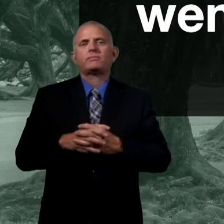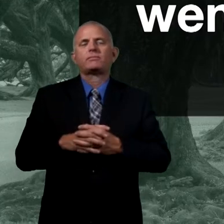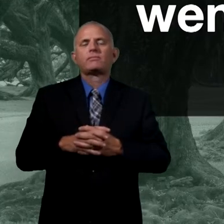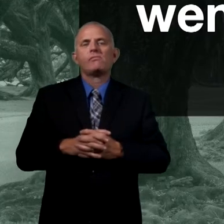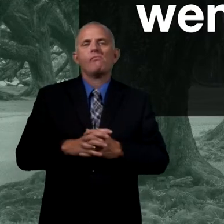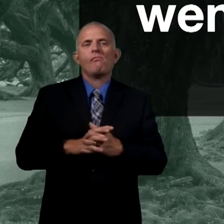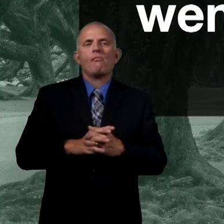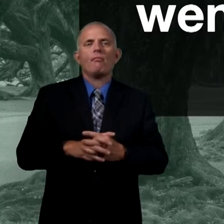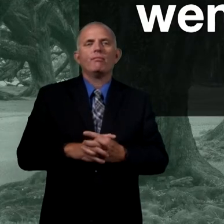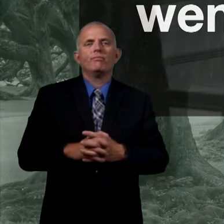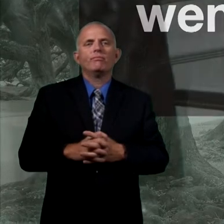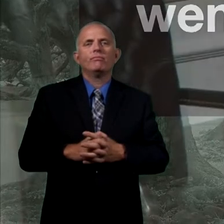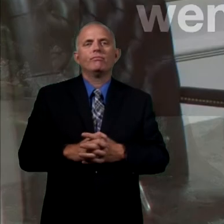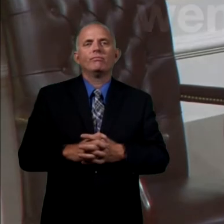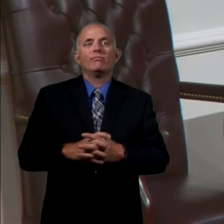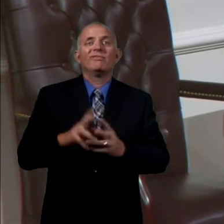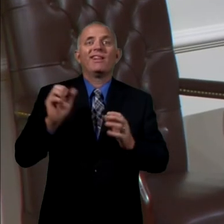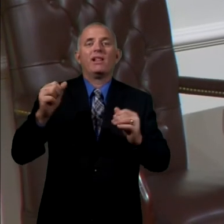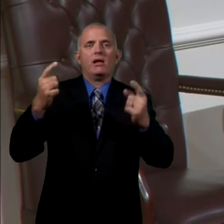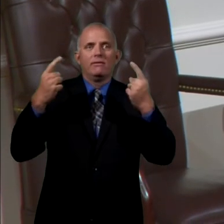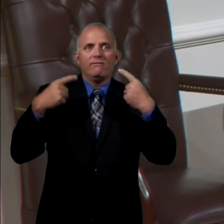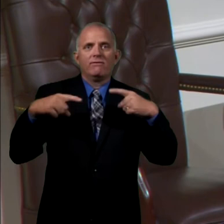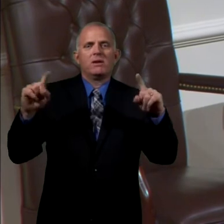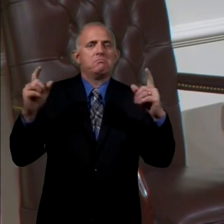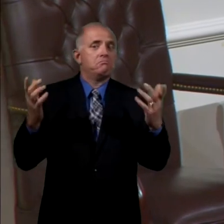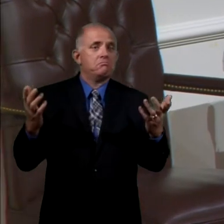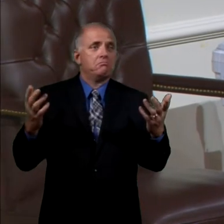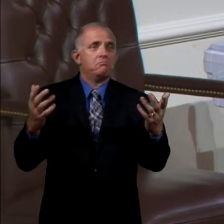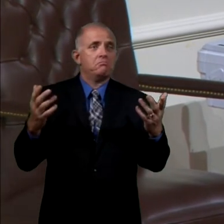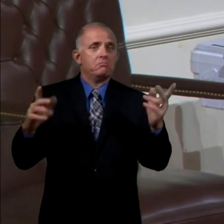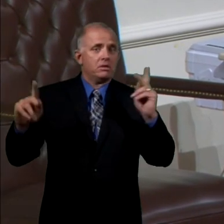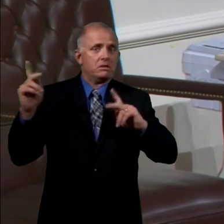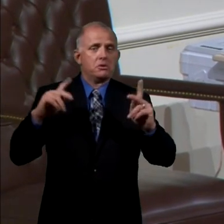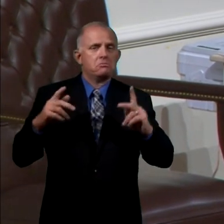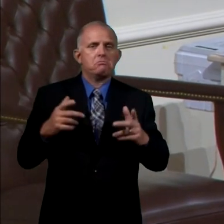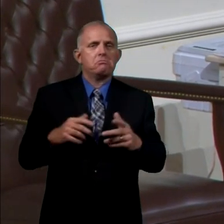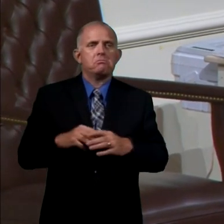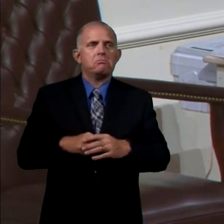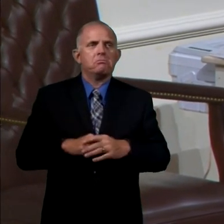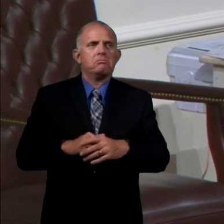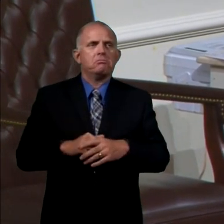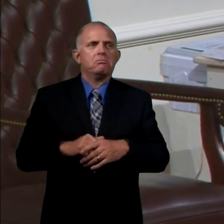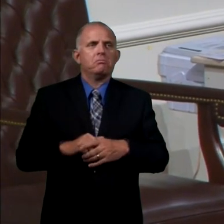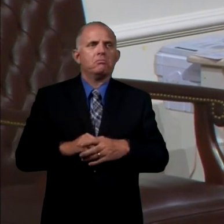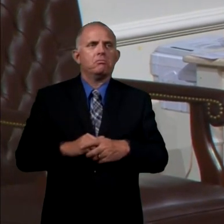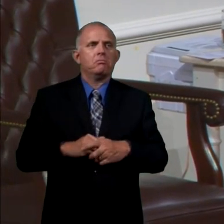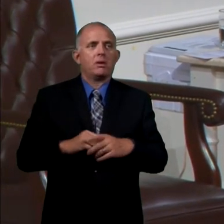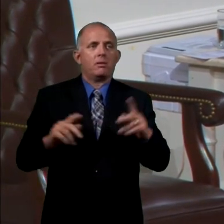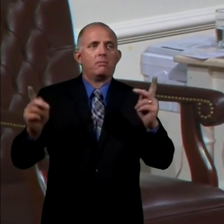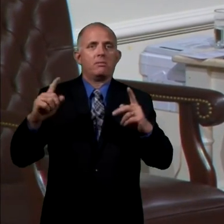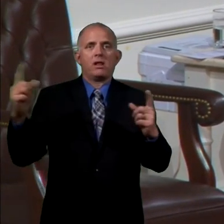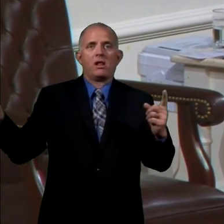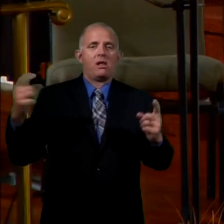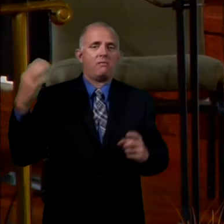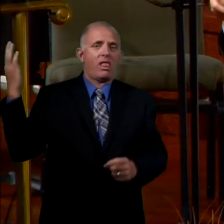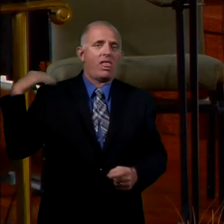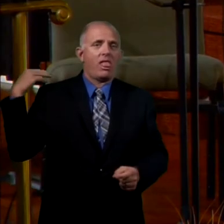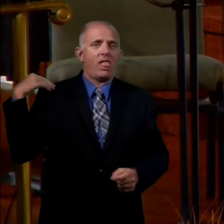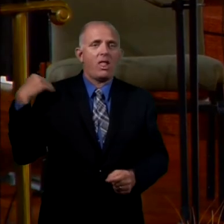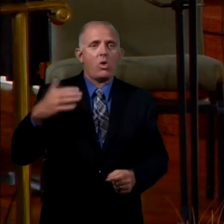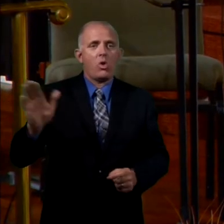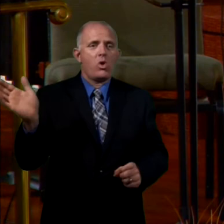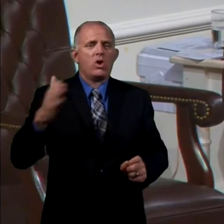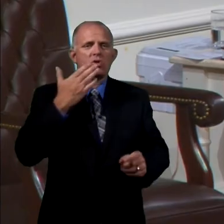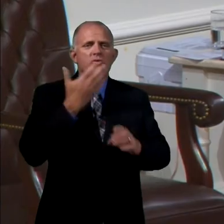Now, I don't think that fame right there was people that were coming to pat Jesus on the back and say, "Man, Jesus, we just